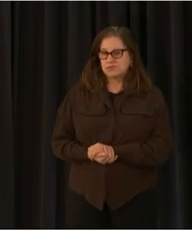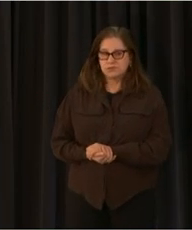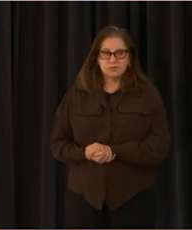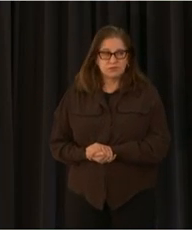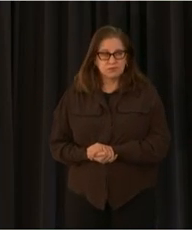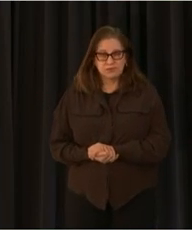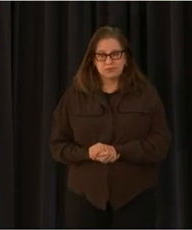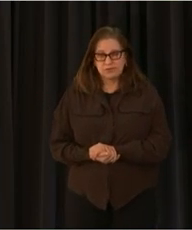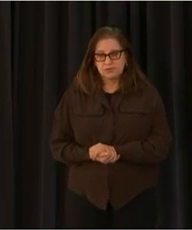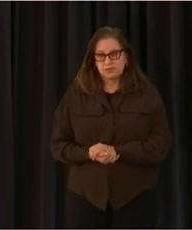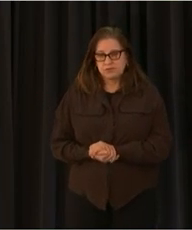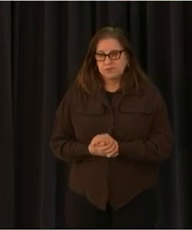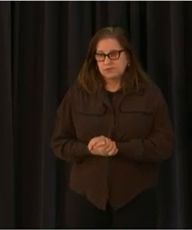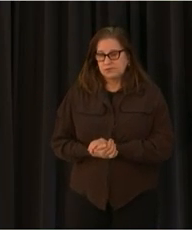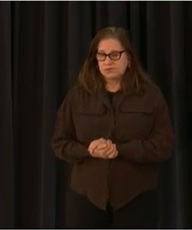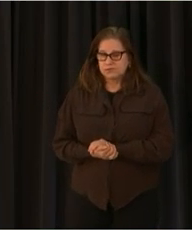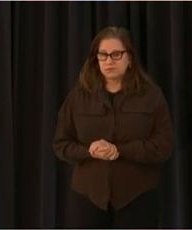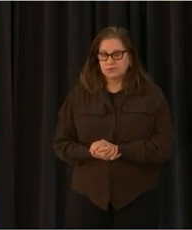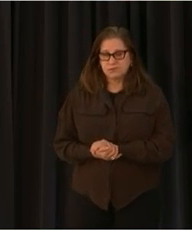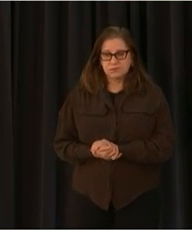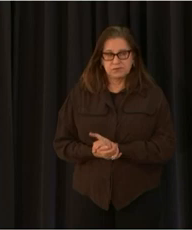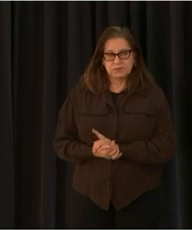unaffected. And so we